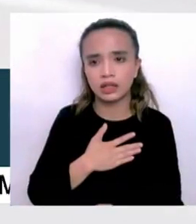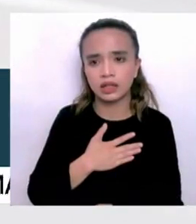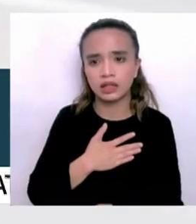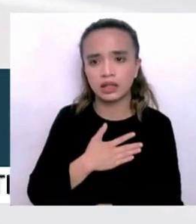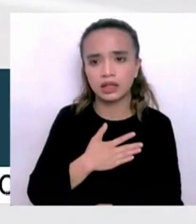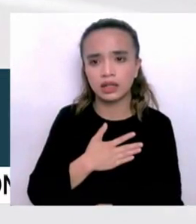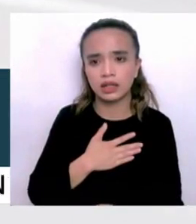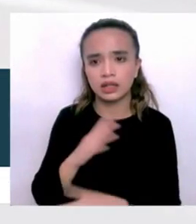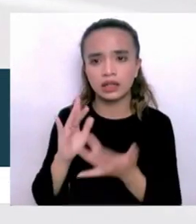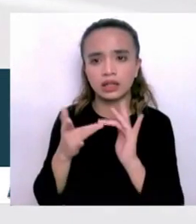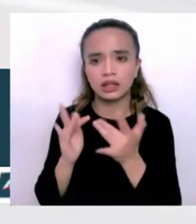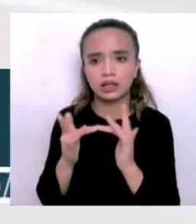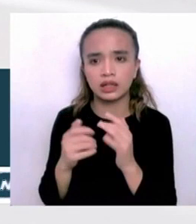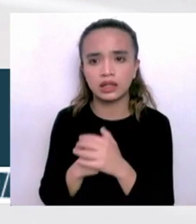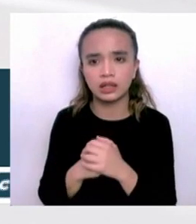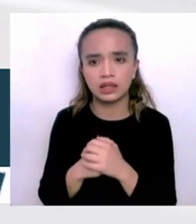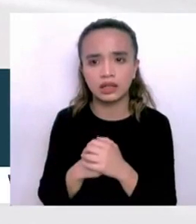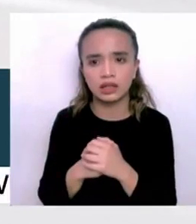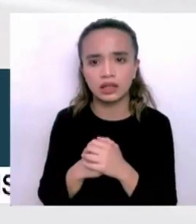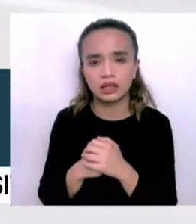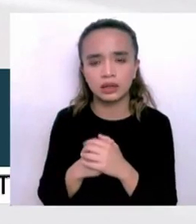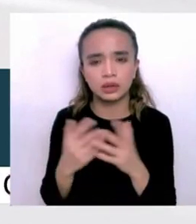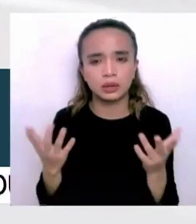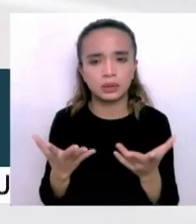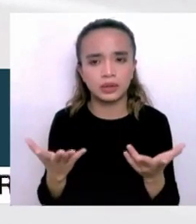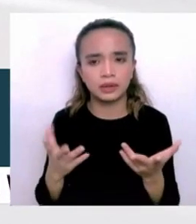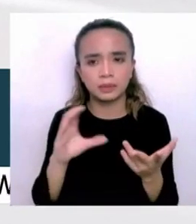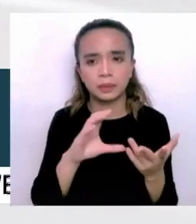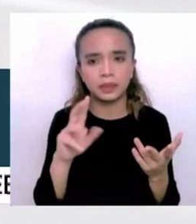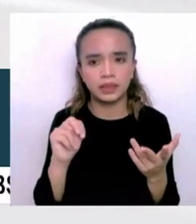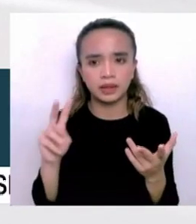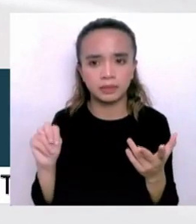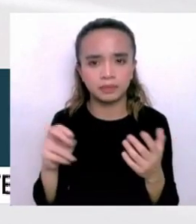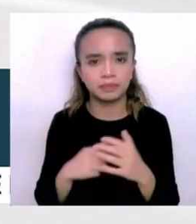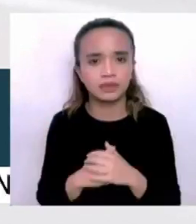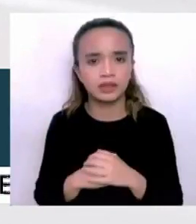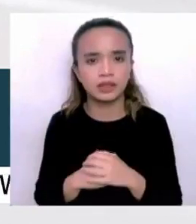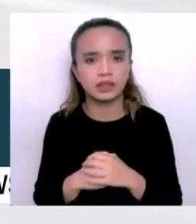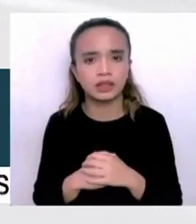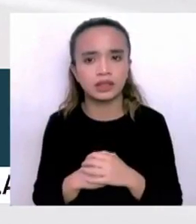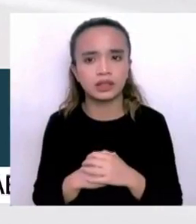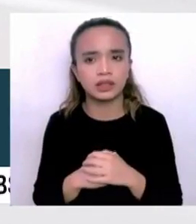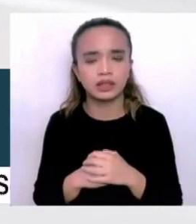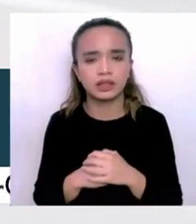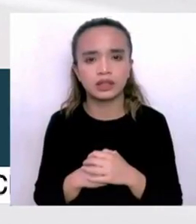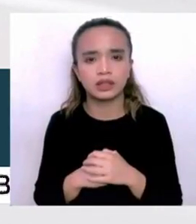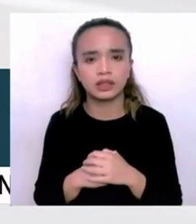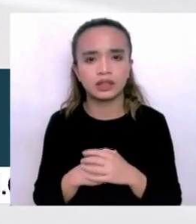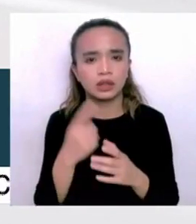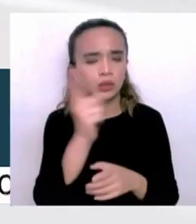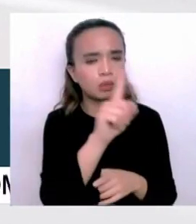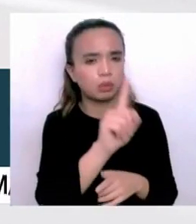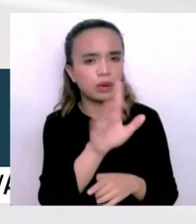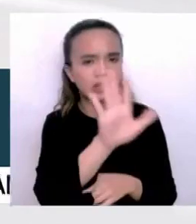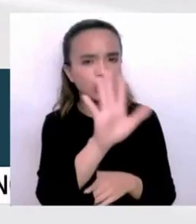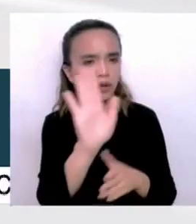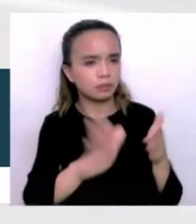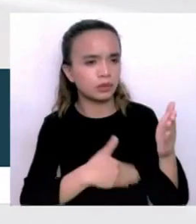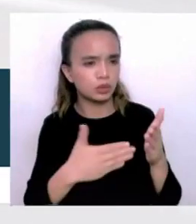my interview in the CNN debate after that. Oh, what's your playlist